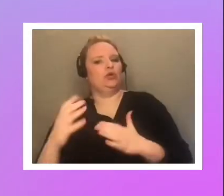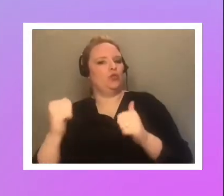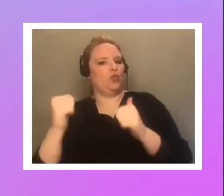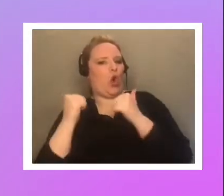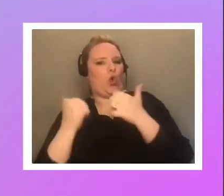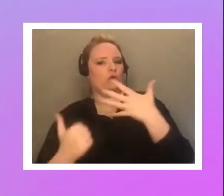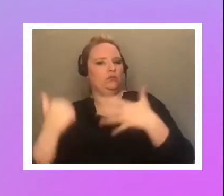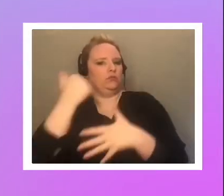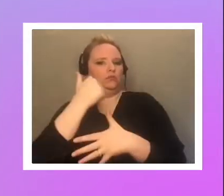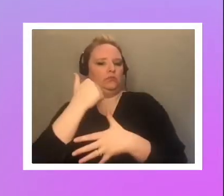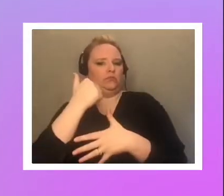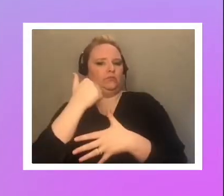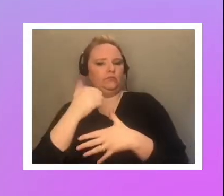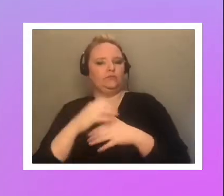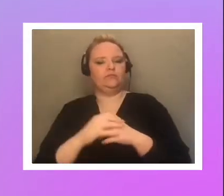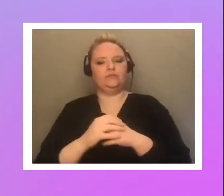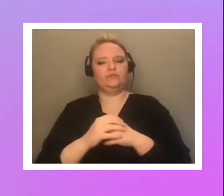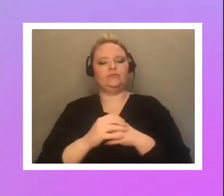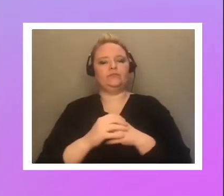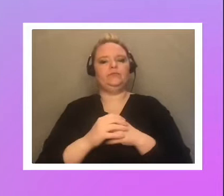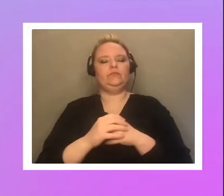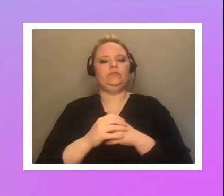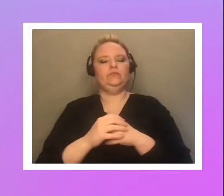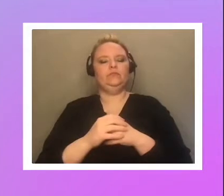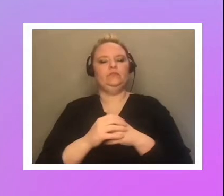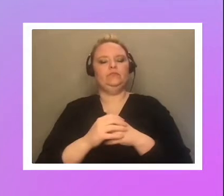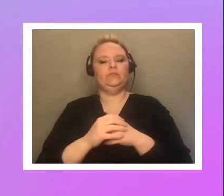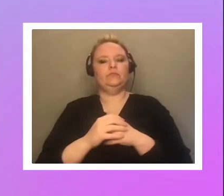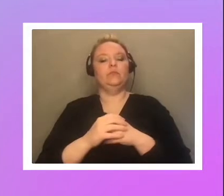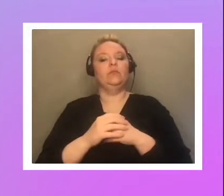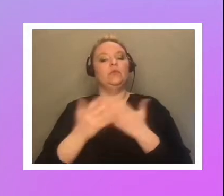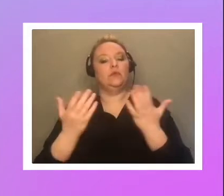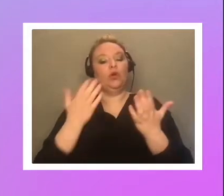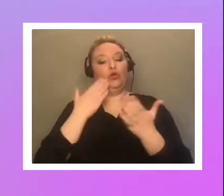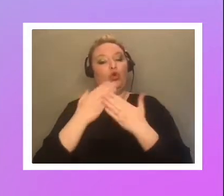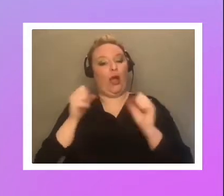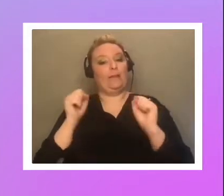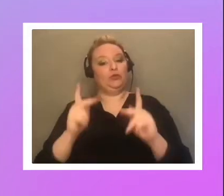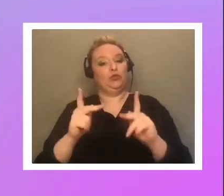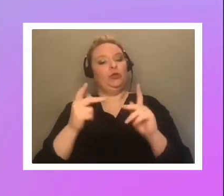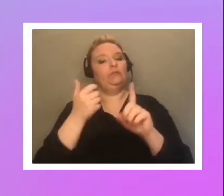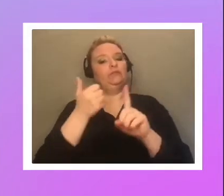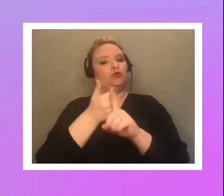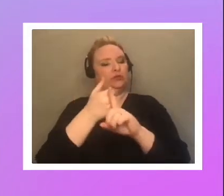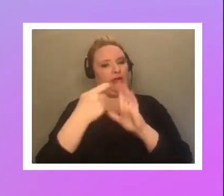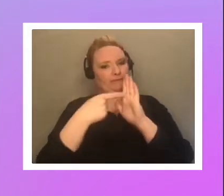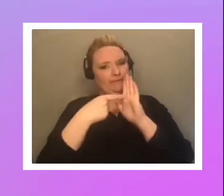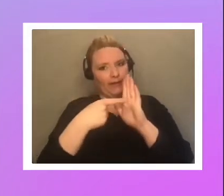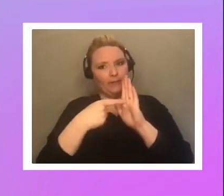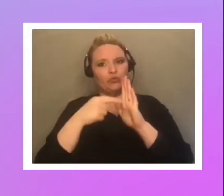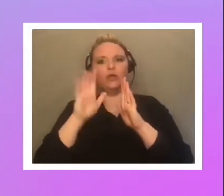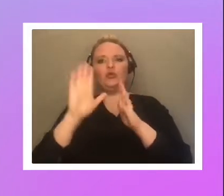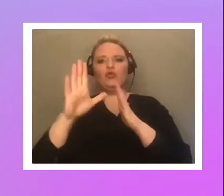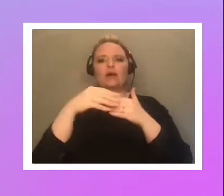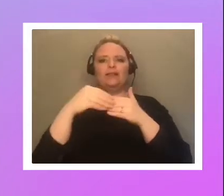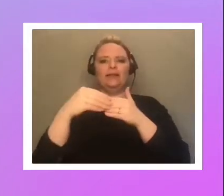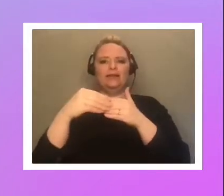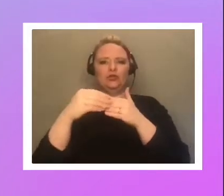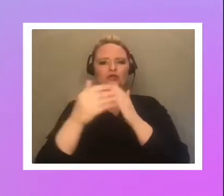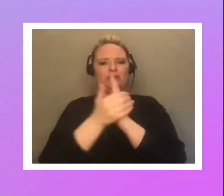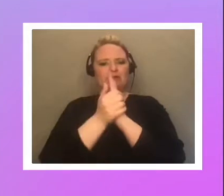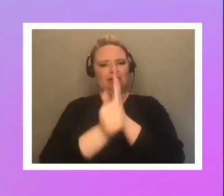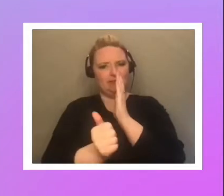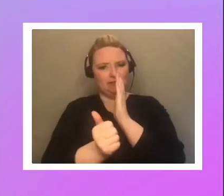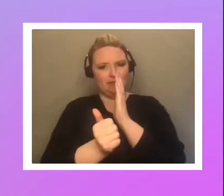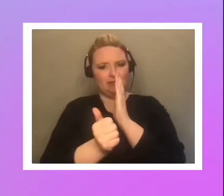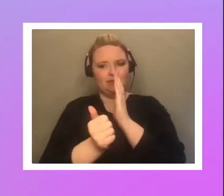it for your team. And it's a great opportunity for you to demonstrate your leadership skills